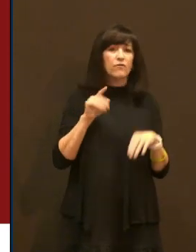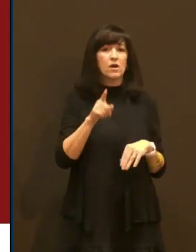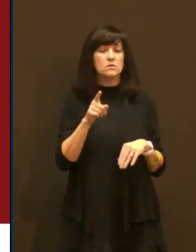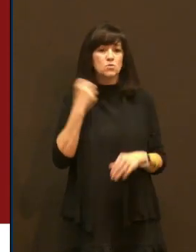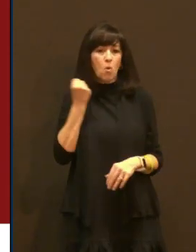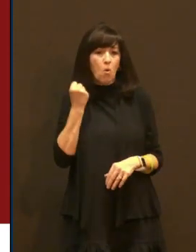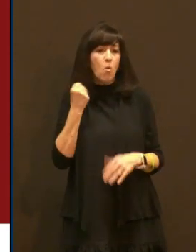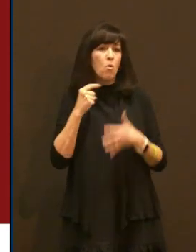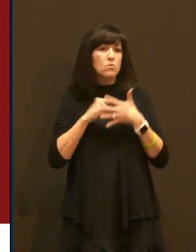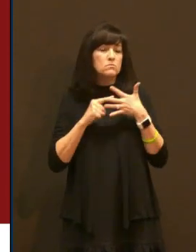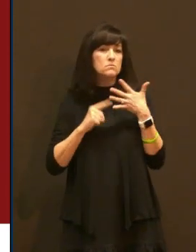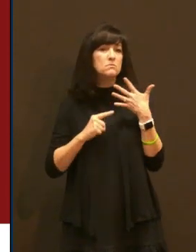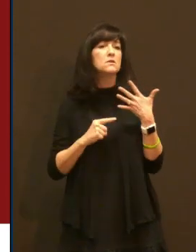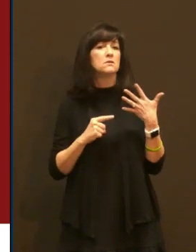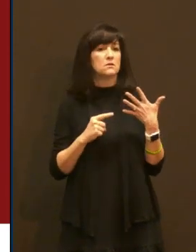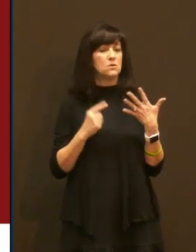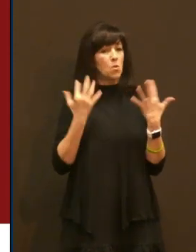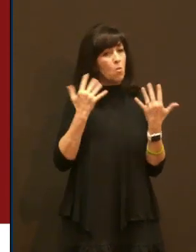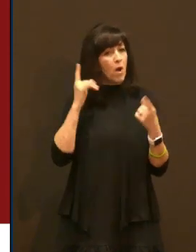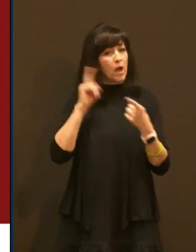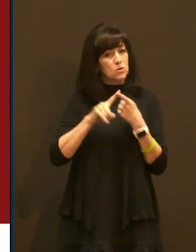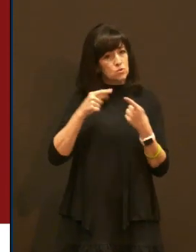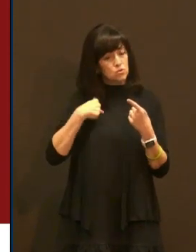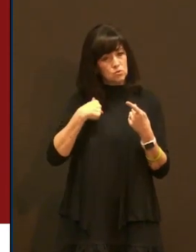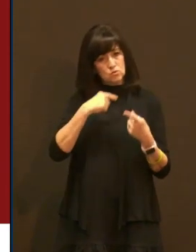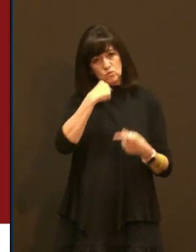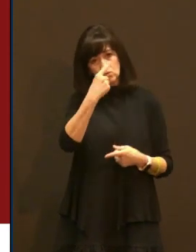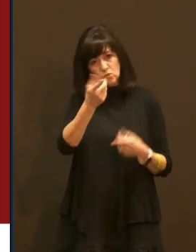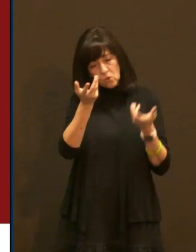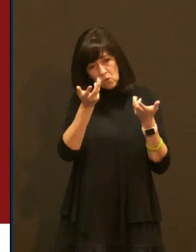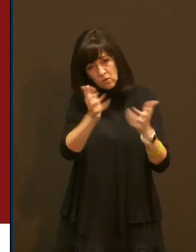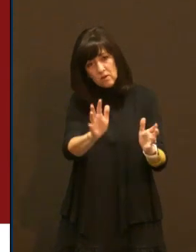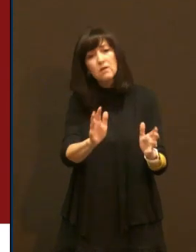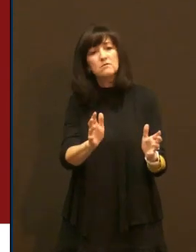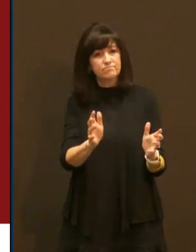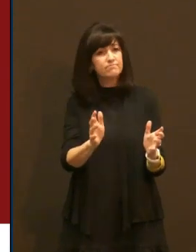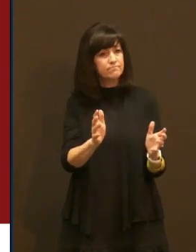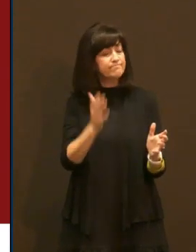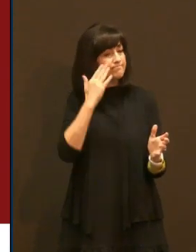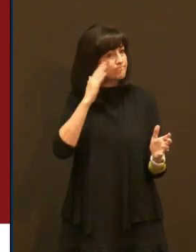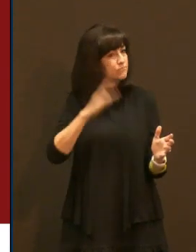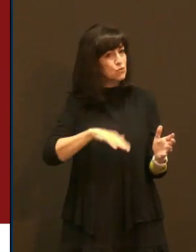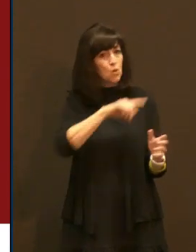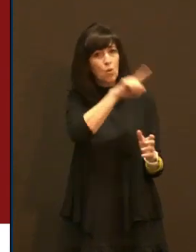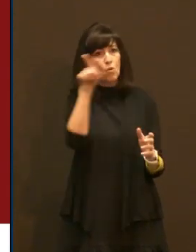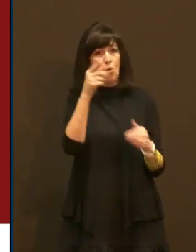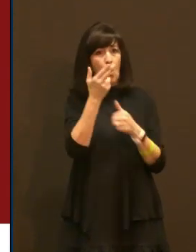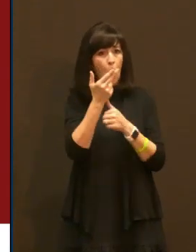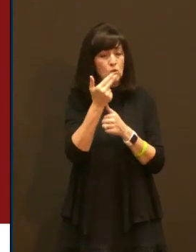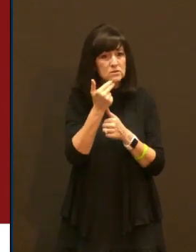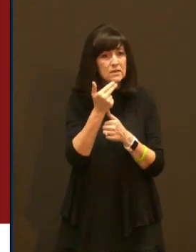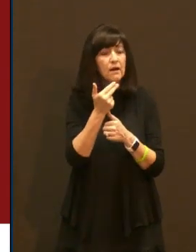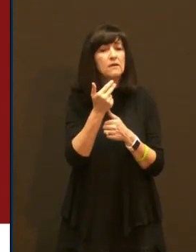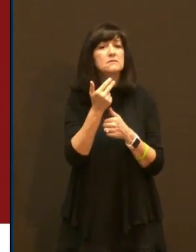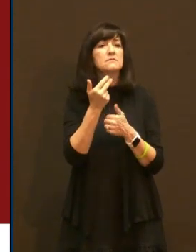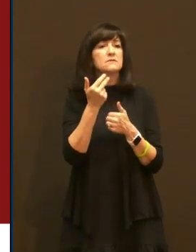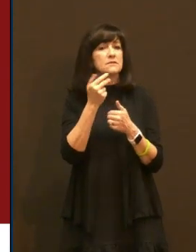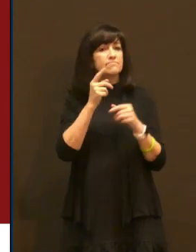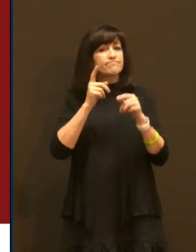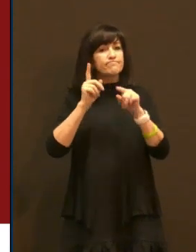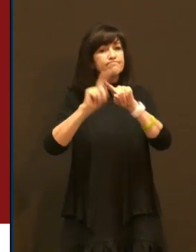crowds and gatherings. Frankly, the hospitality industry, tourism industry really has been battered pretty